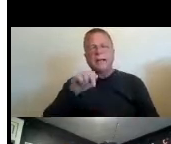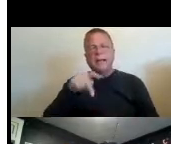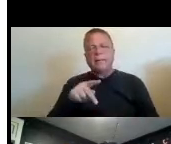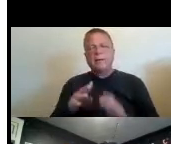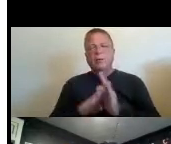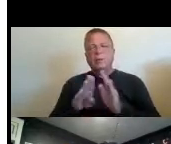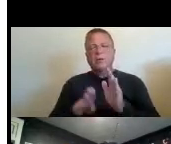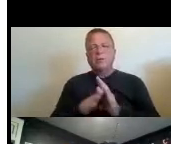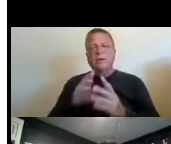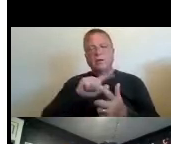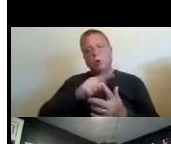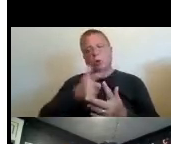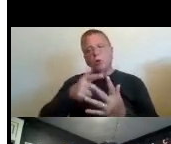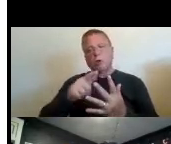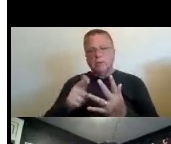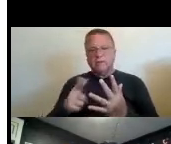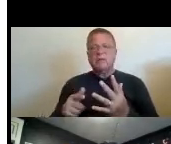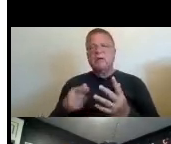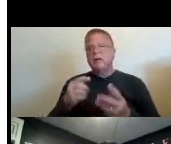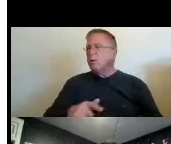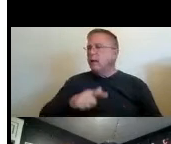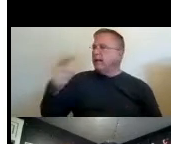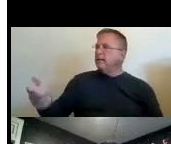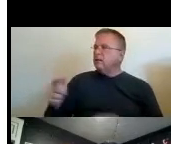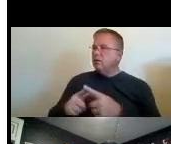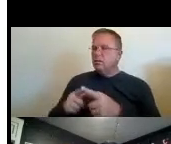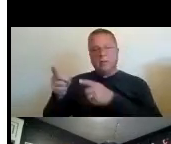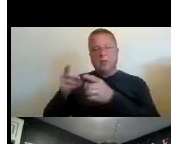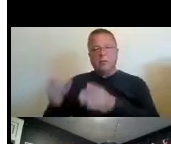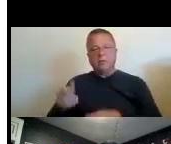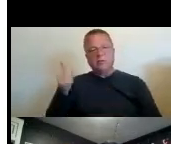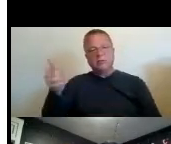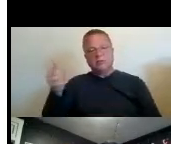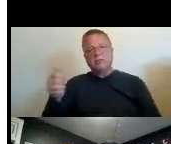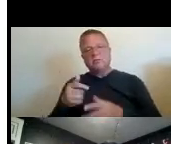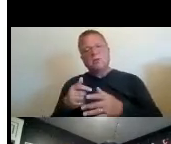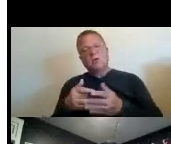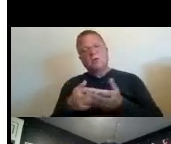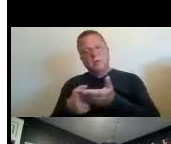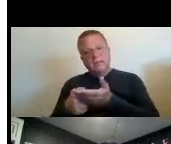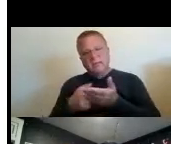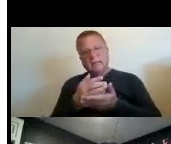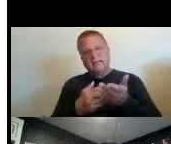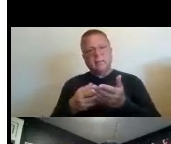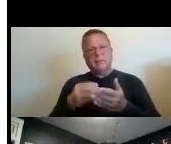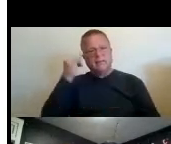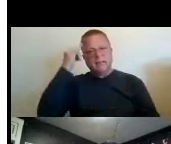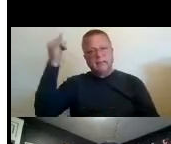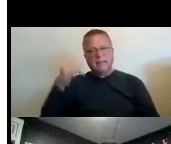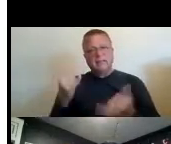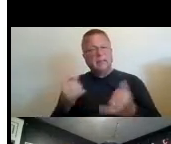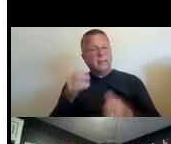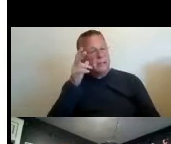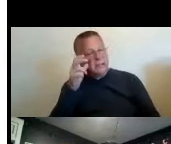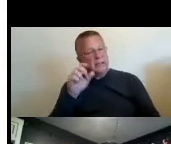it off to my director, she will go over some of those ideas. Tonight is a listening session. Tonight is a dialogue. Tonight is an opportunity